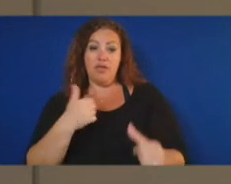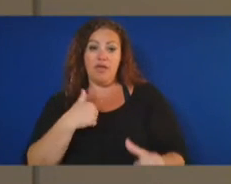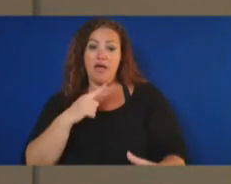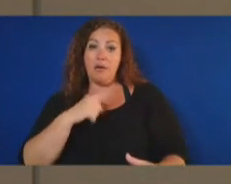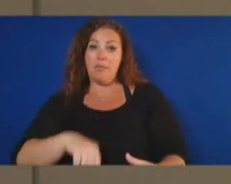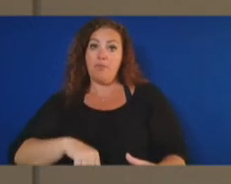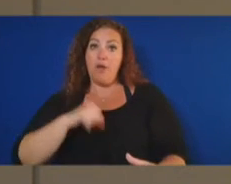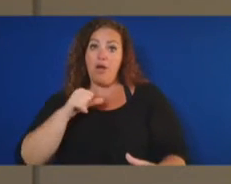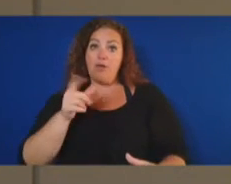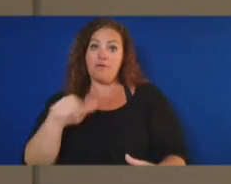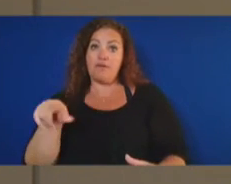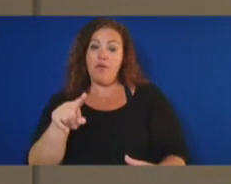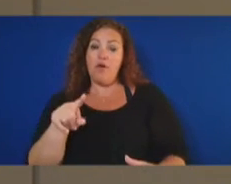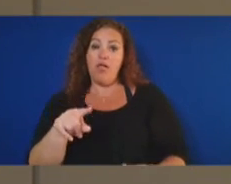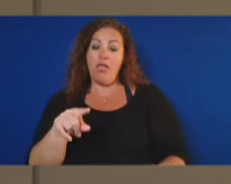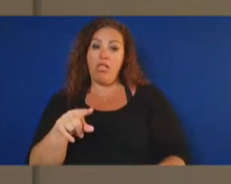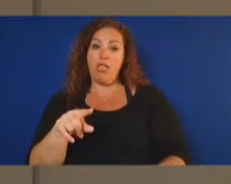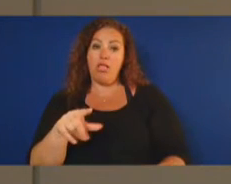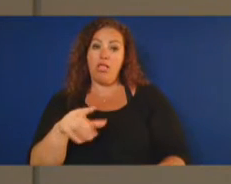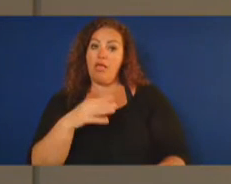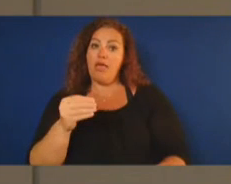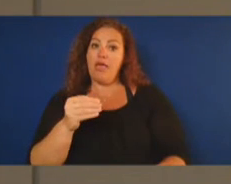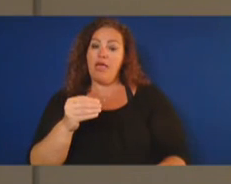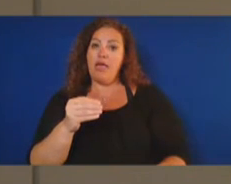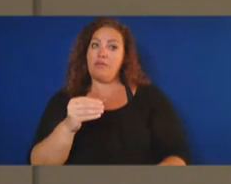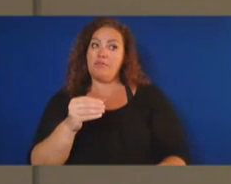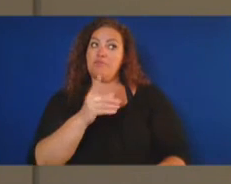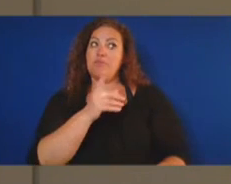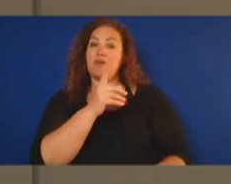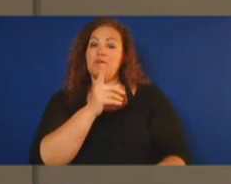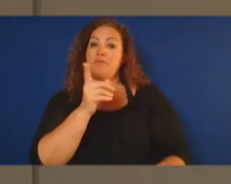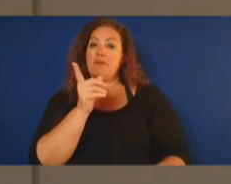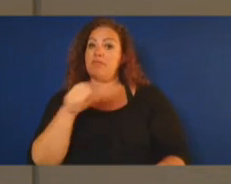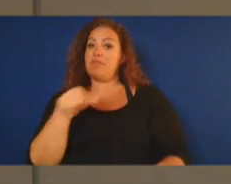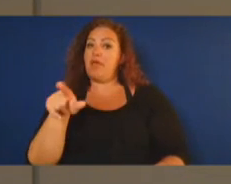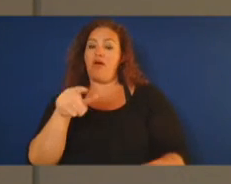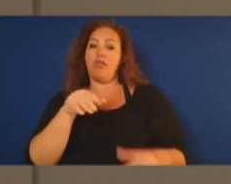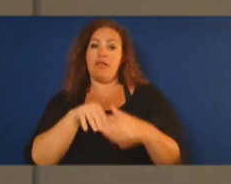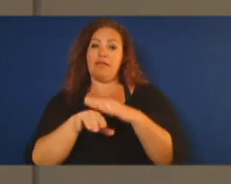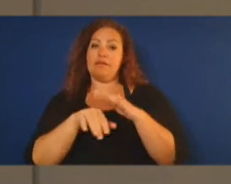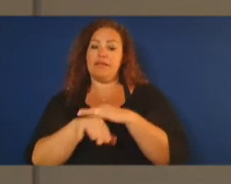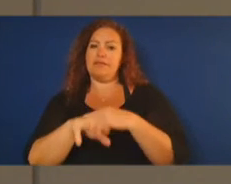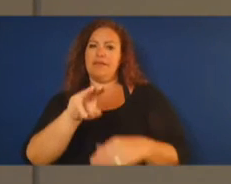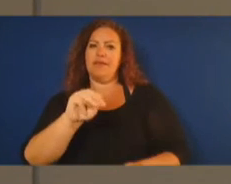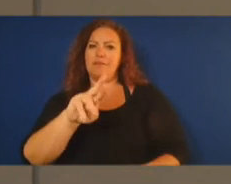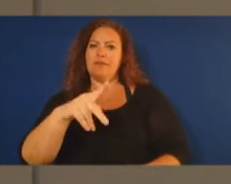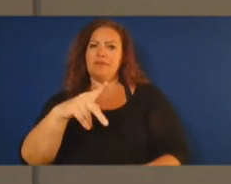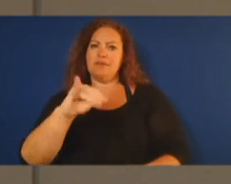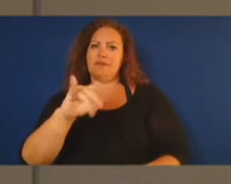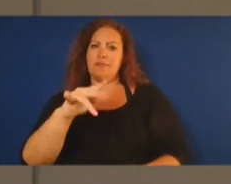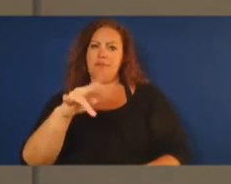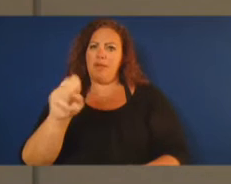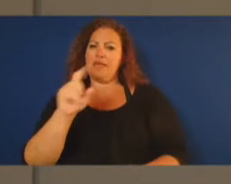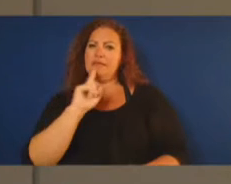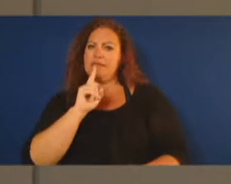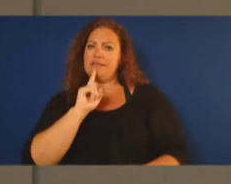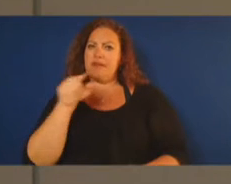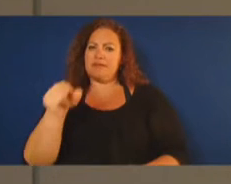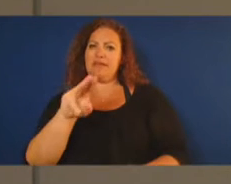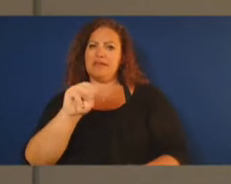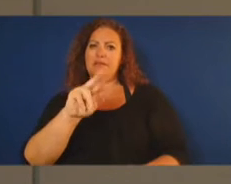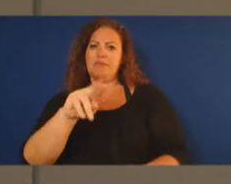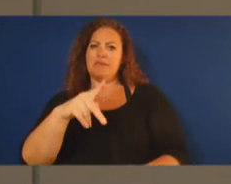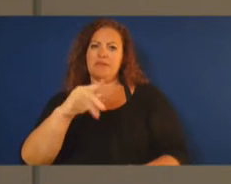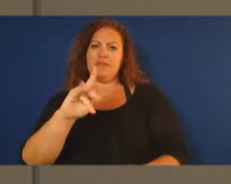y'all um and they're pretty accessible I've talked to them so many time Mr Pickins especially I mean I've Mr Pickins we had